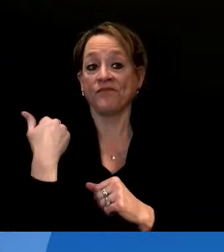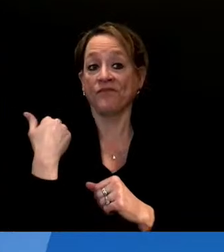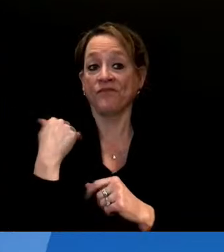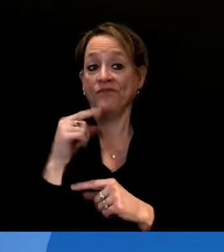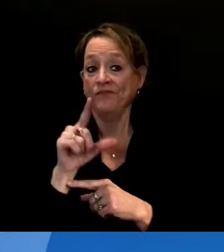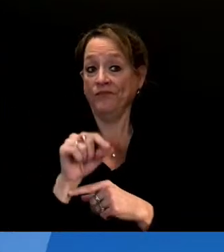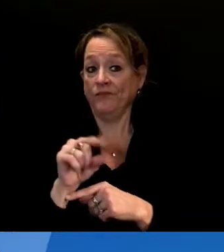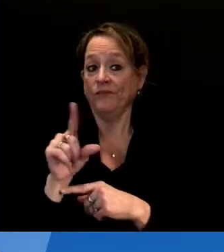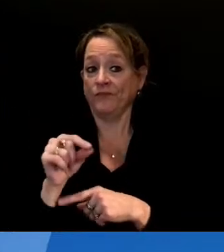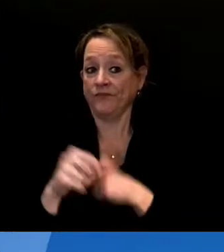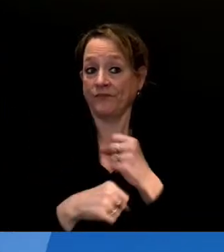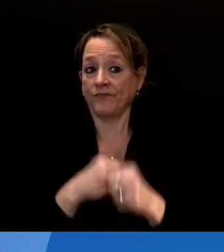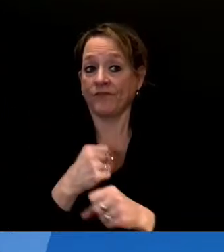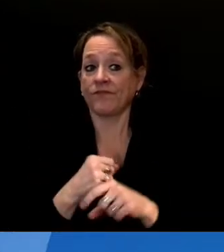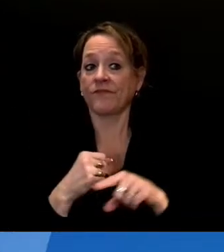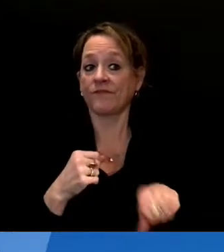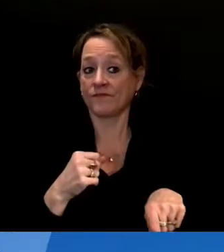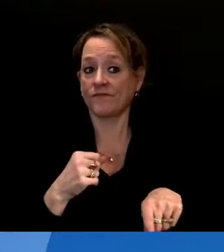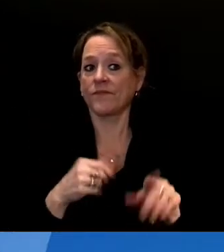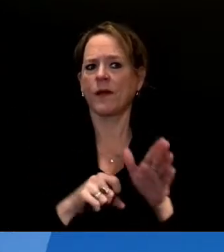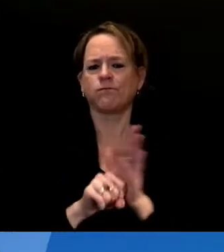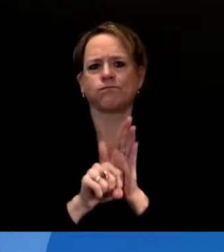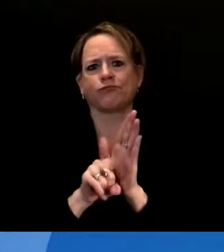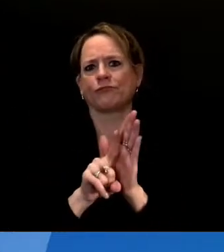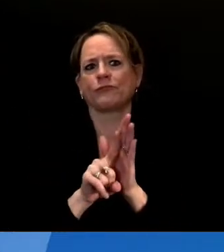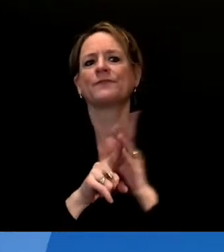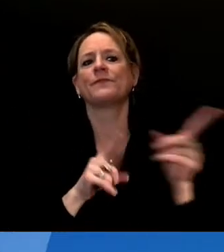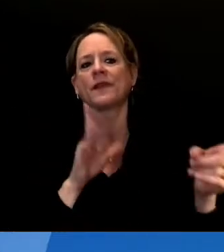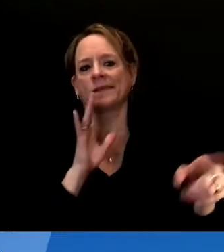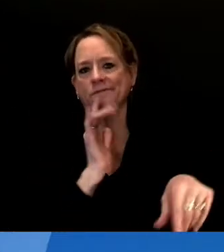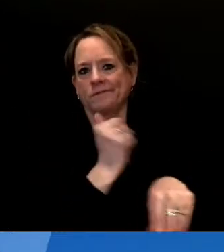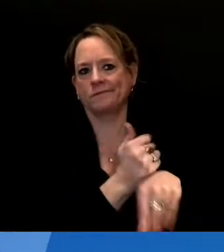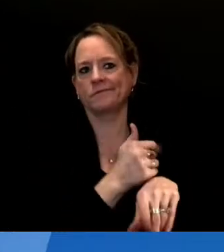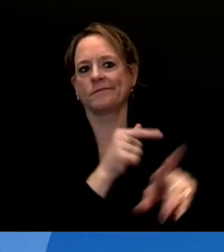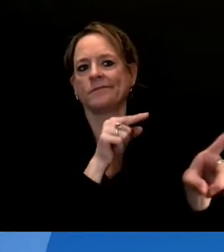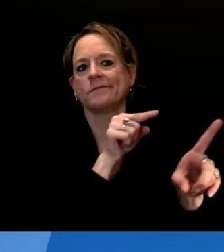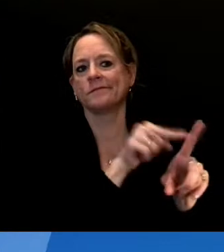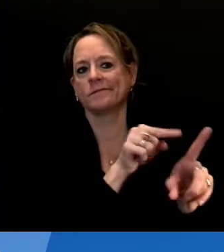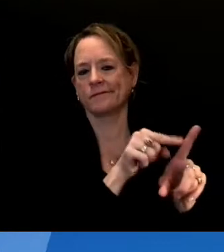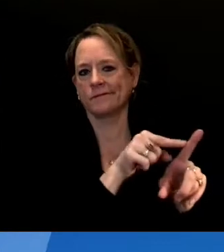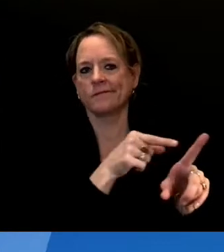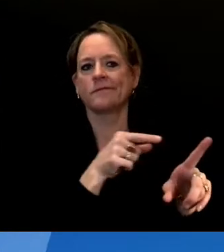State Fair Park. Why not open that again at this point?